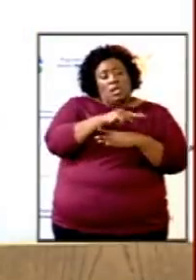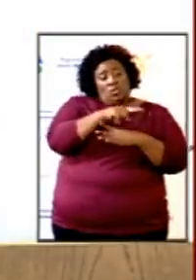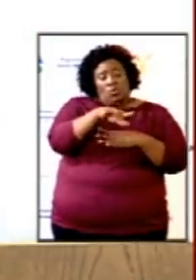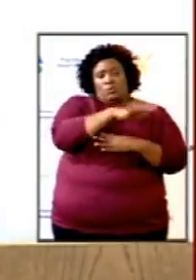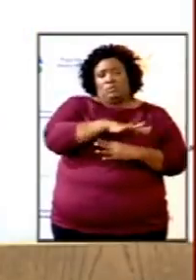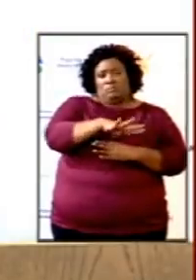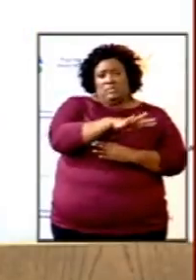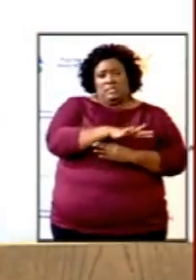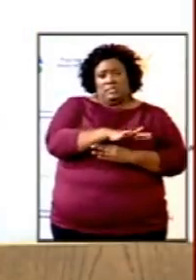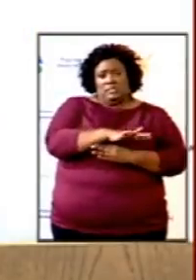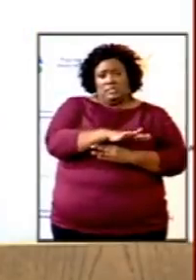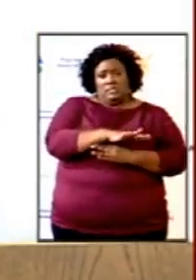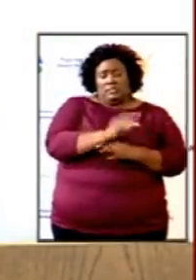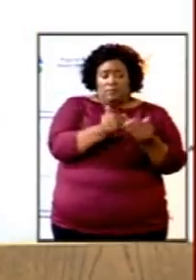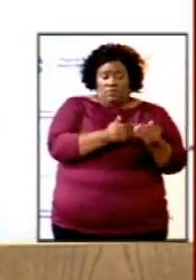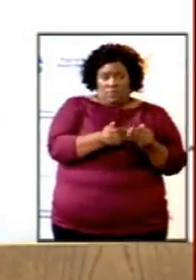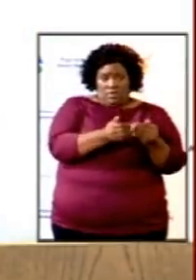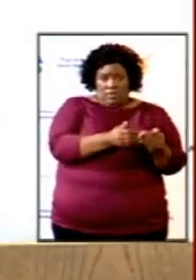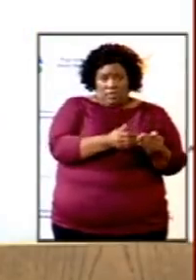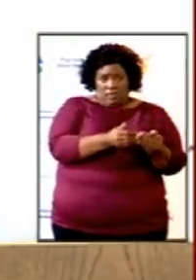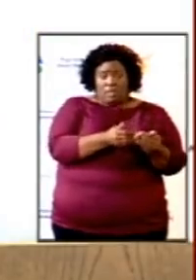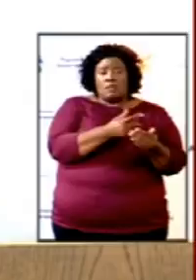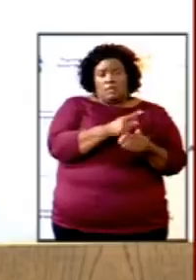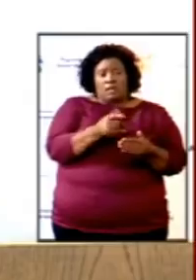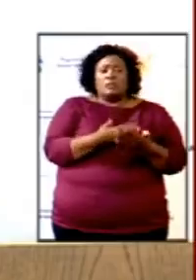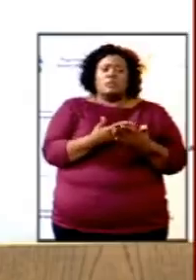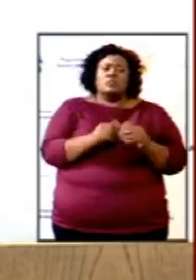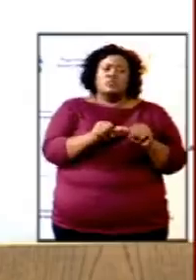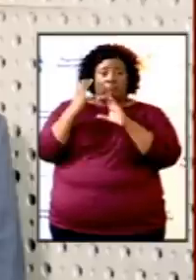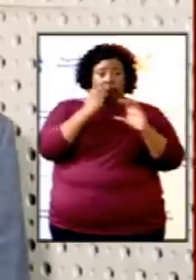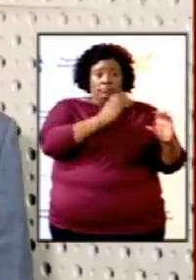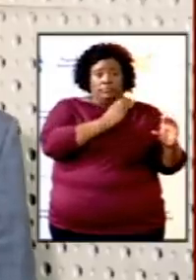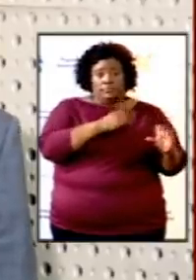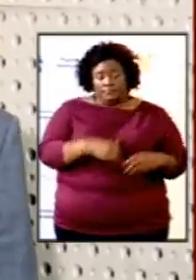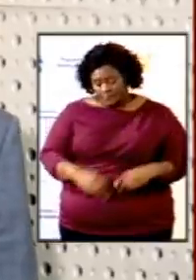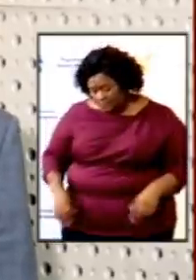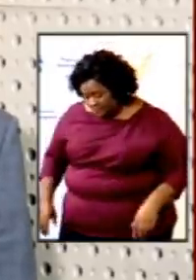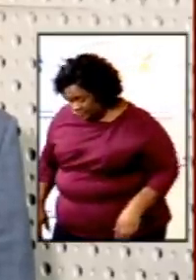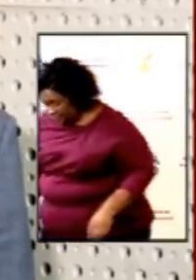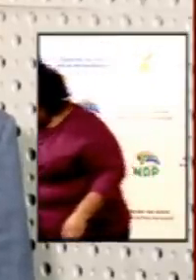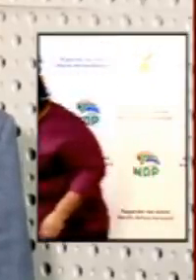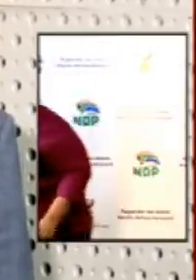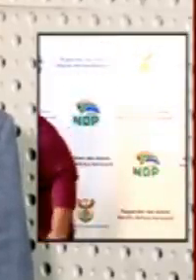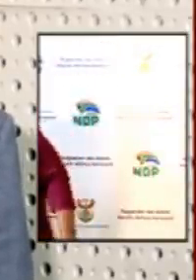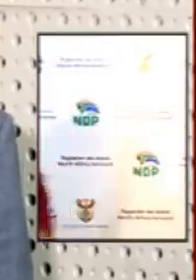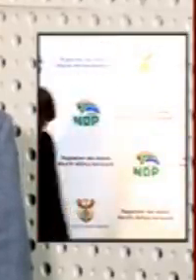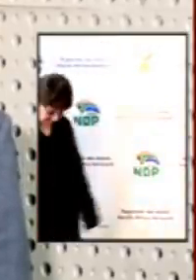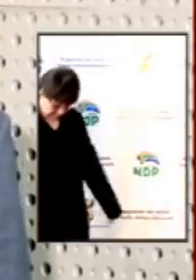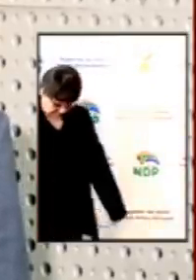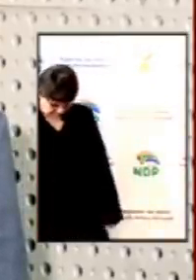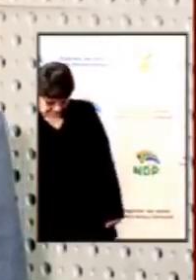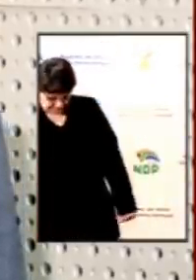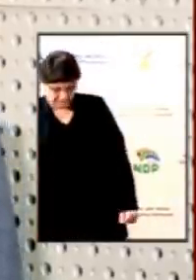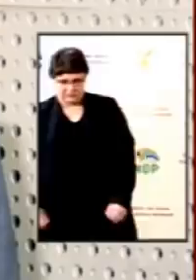time I leave the house to go get some essentials, I have to have a face mask on. That's now mandatory. But the difference now is that those